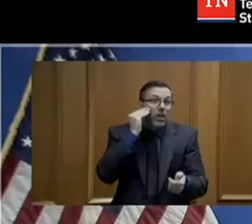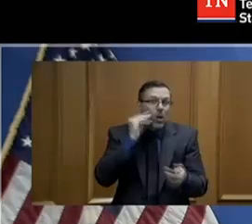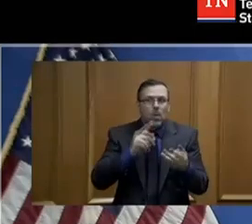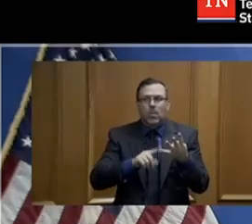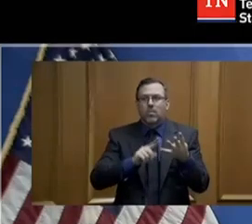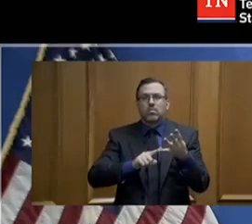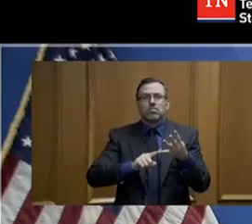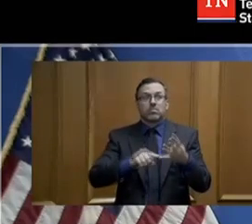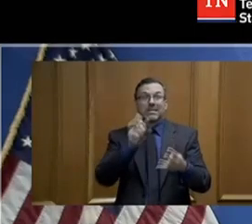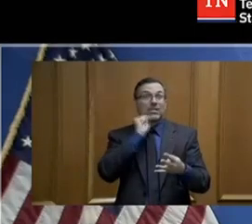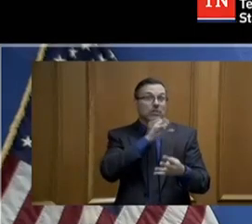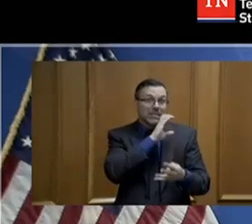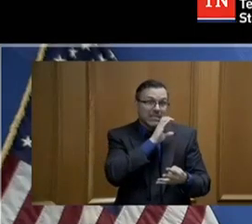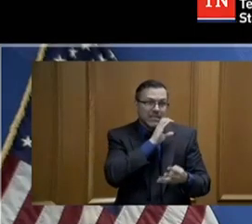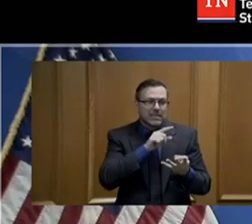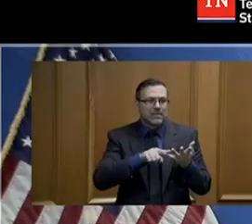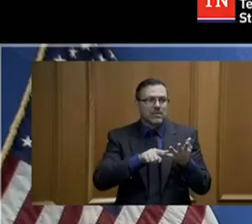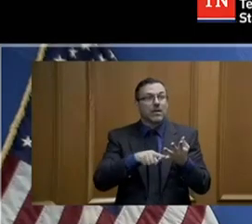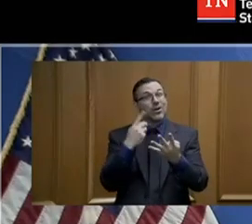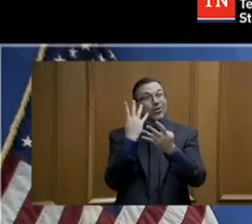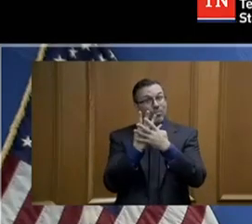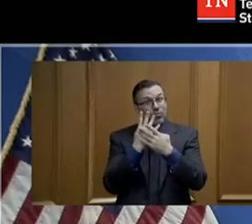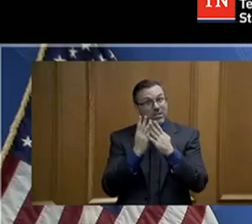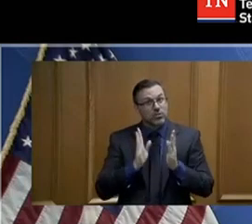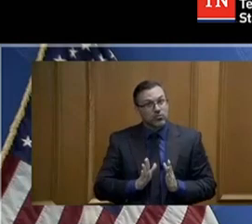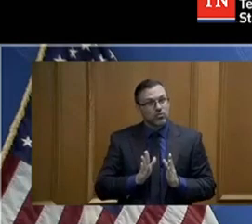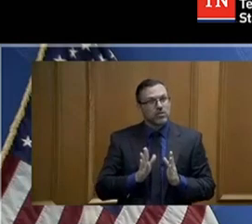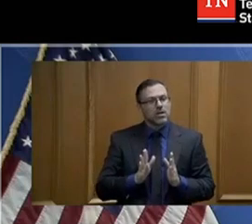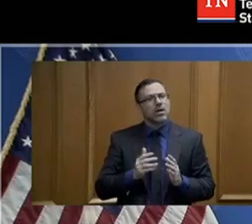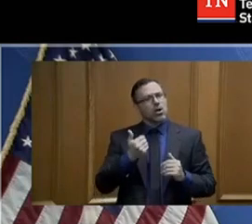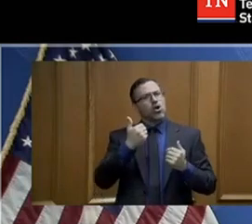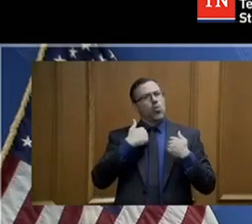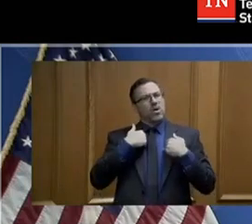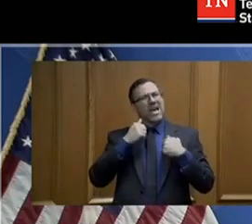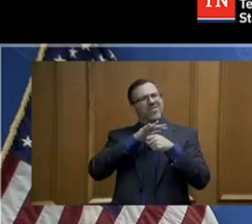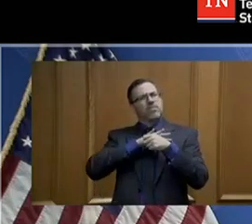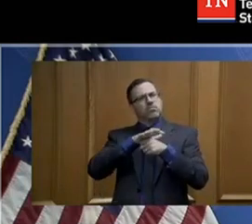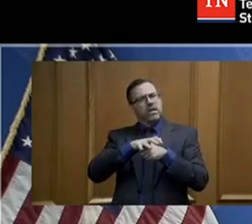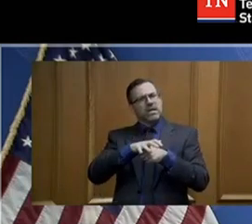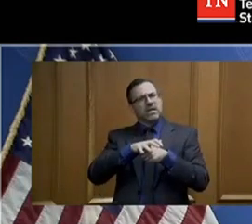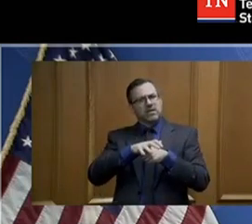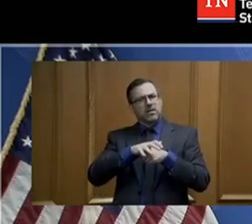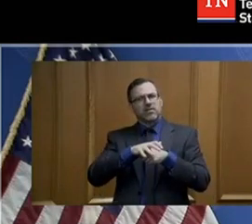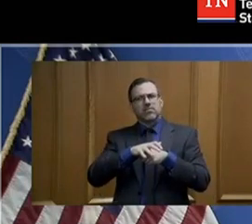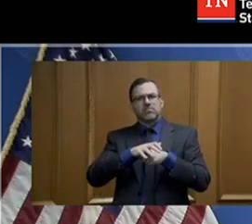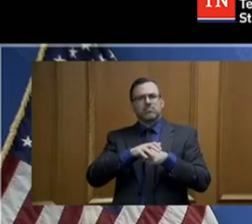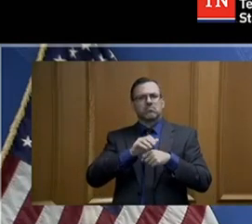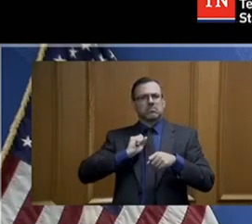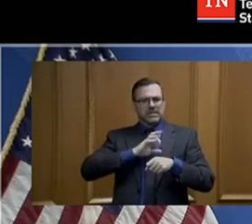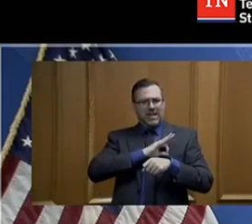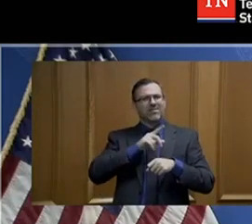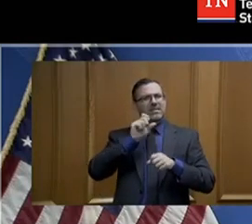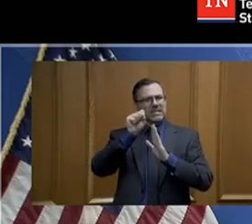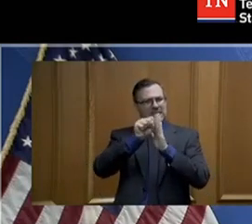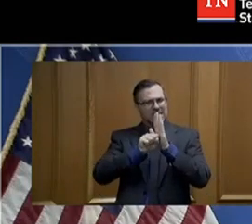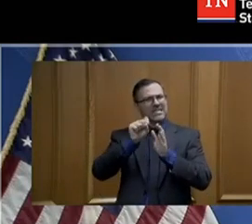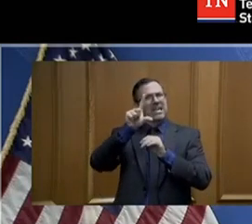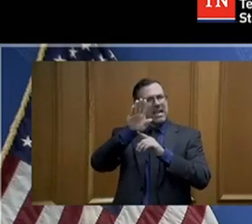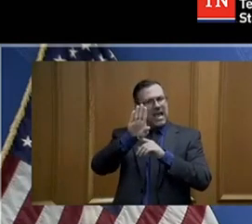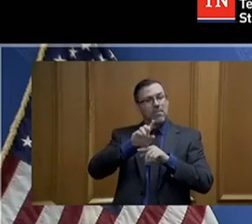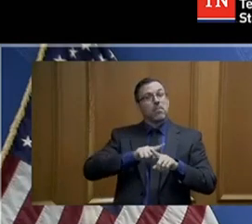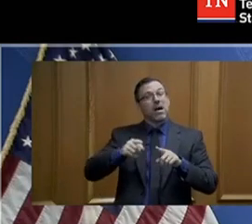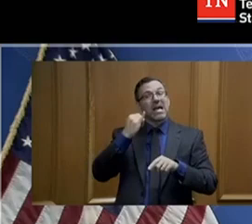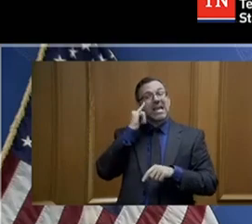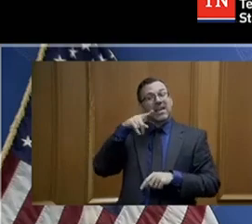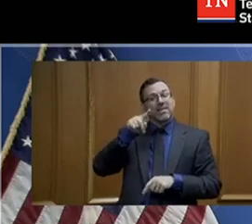vulnerable populations, we've talked about prison testing, we have plenty of capacity in the state lab, but as long as our private partners are